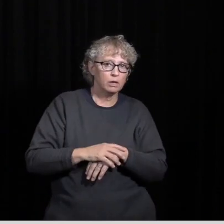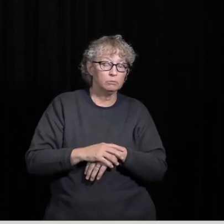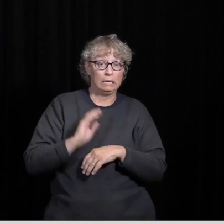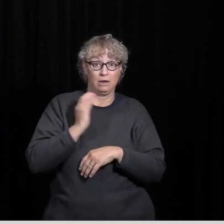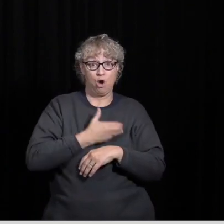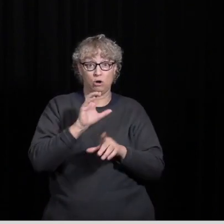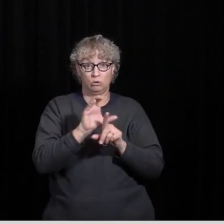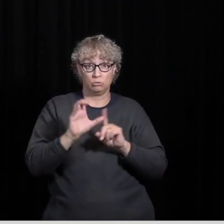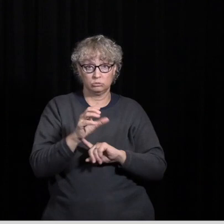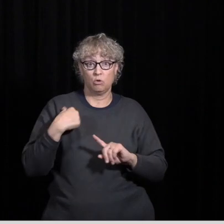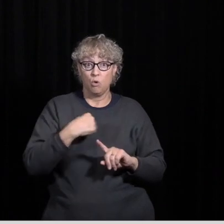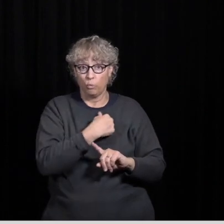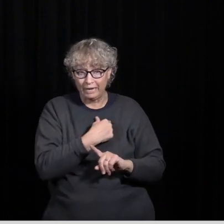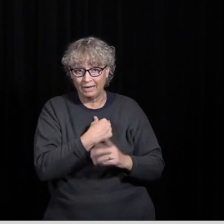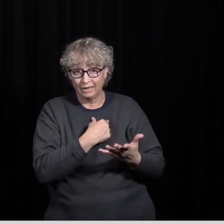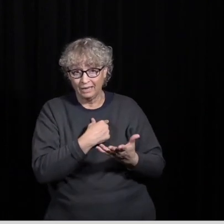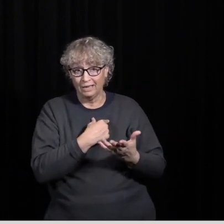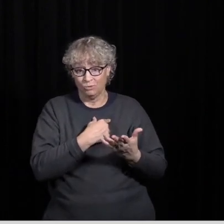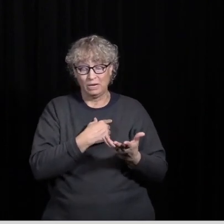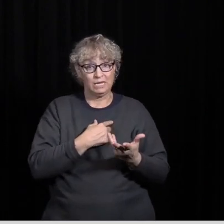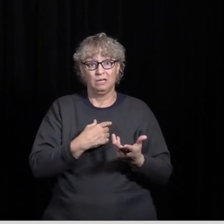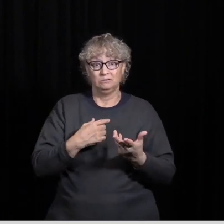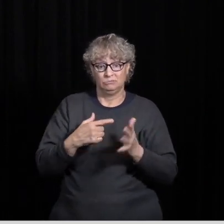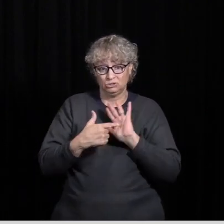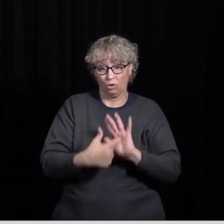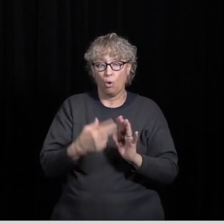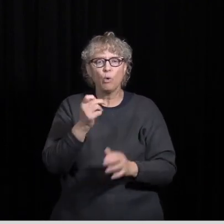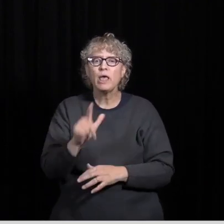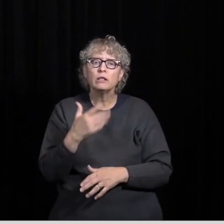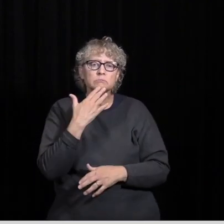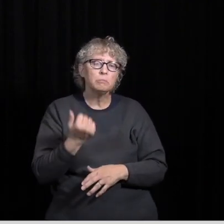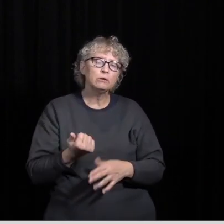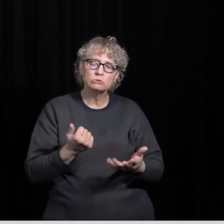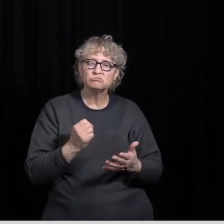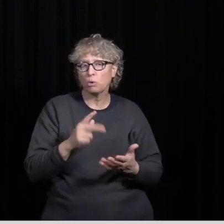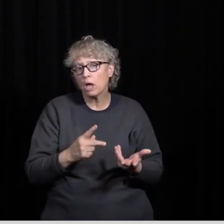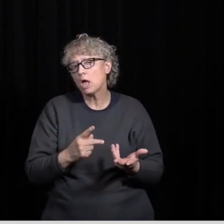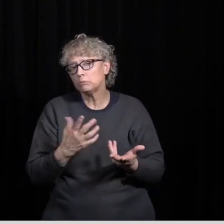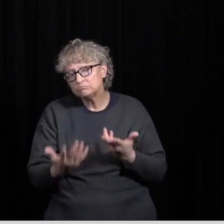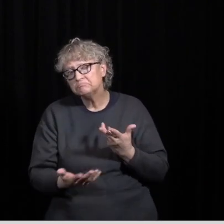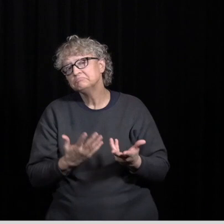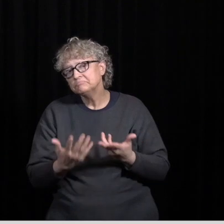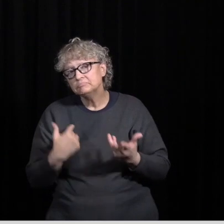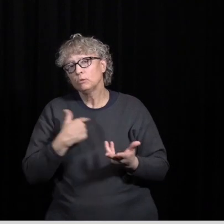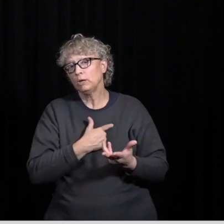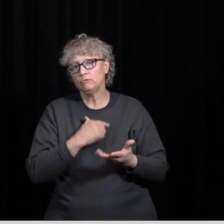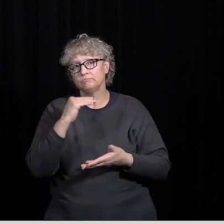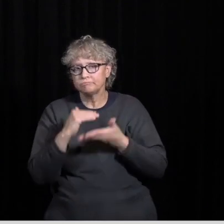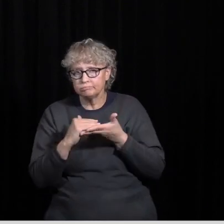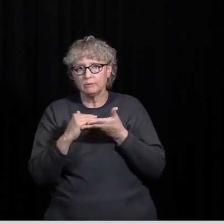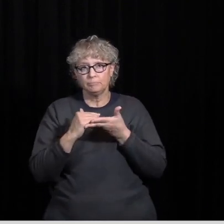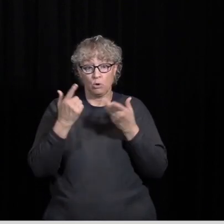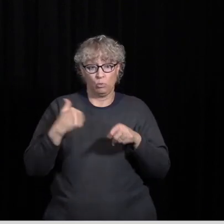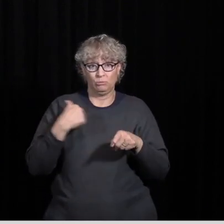our culture is we've worked really hard to make hell a little bit better. And we've diminished the value. You know what it does